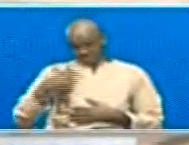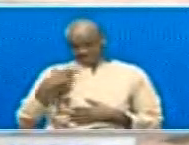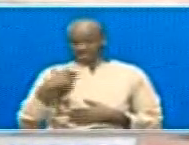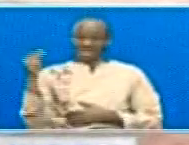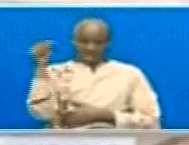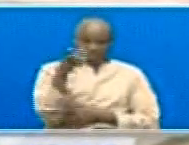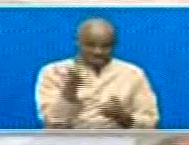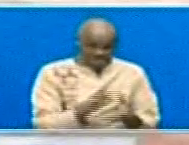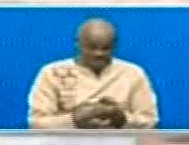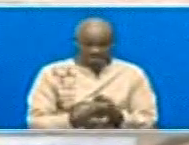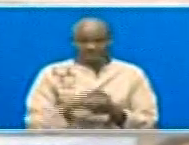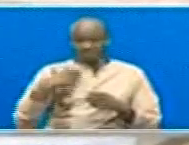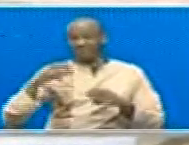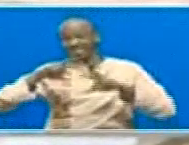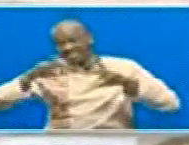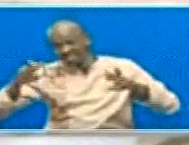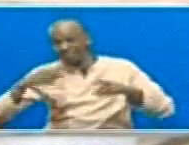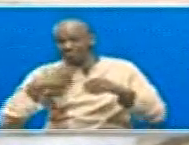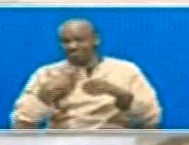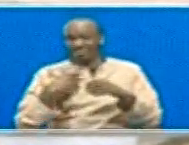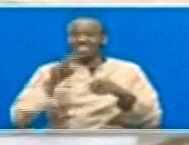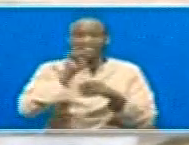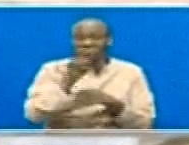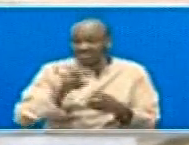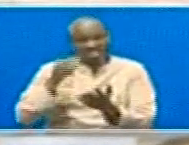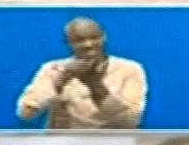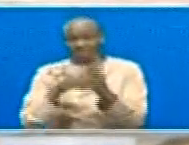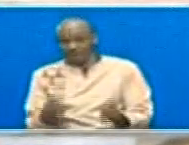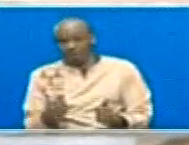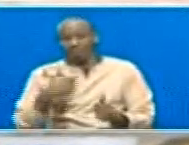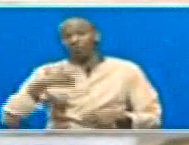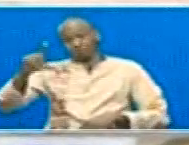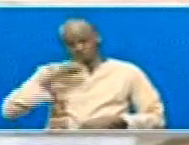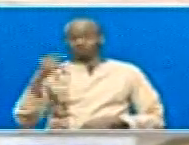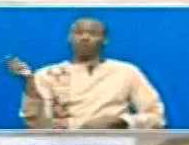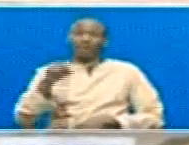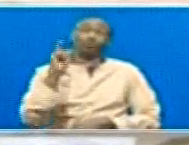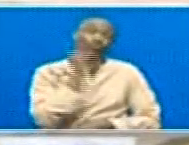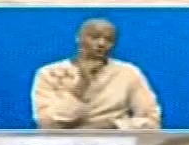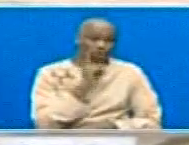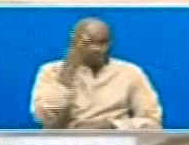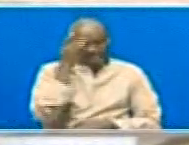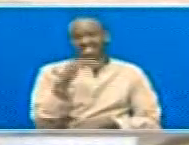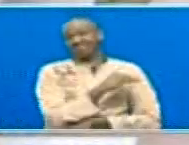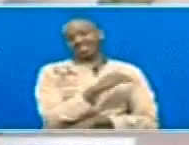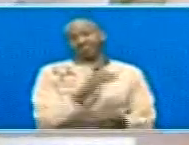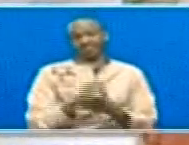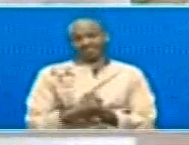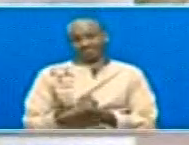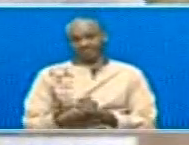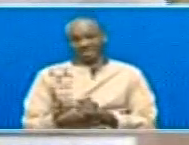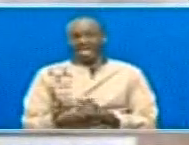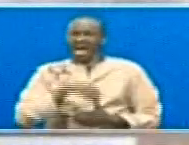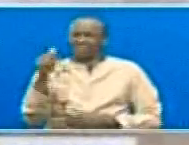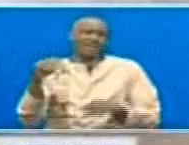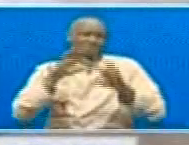huku na hakuna kitu tulikuwa tumeangalia. Tukaambiwa tukuje kesho kwa maana kulikuwa jioni. Some